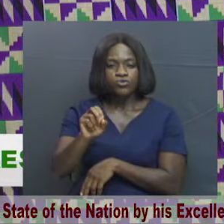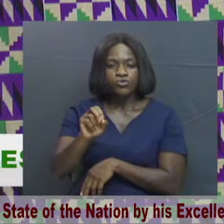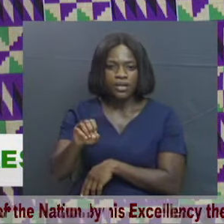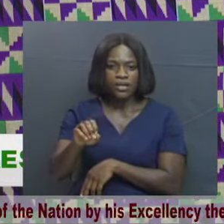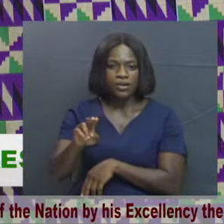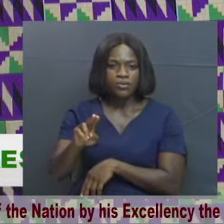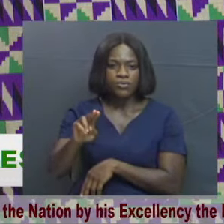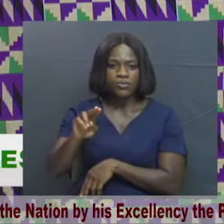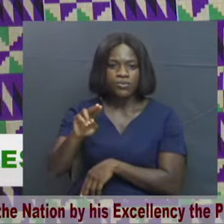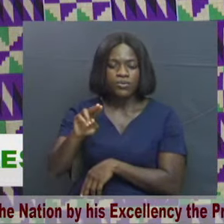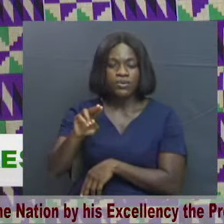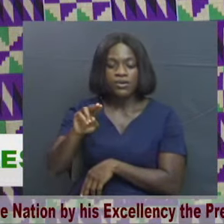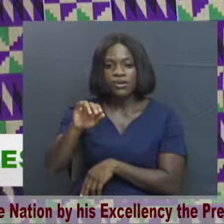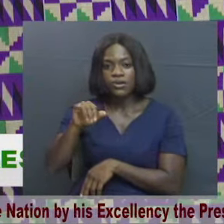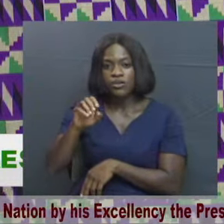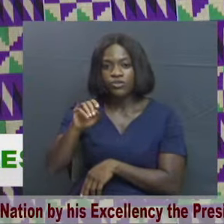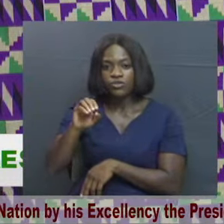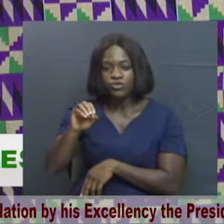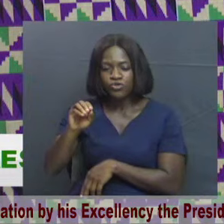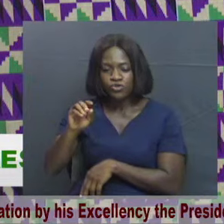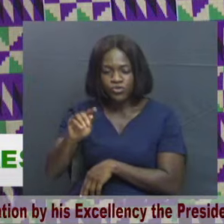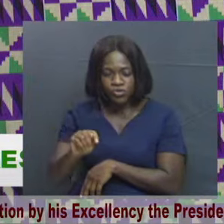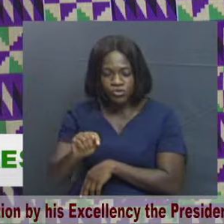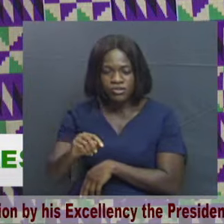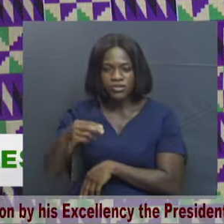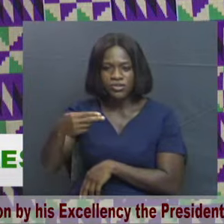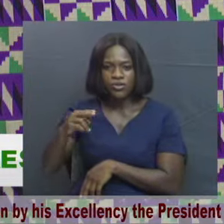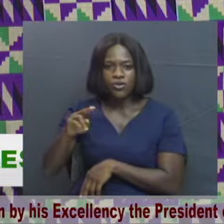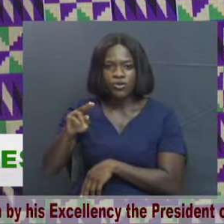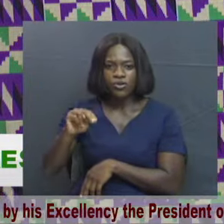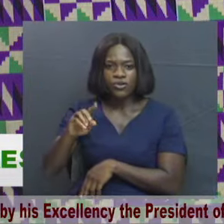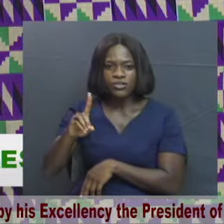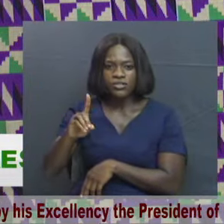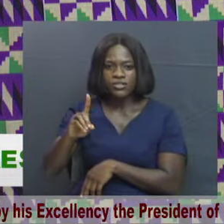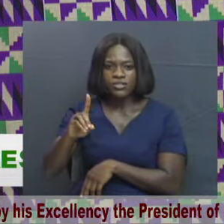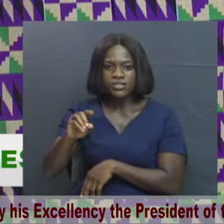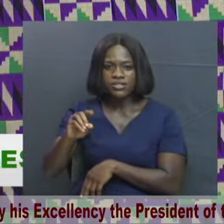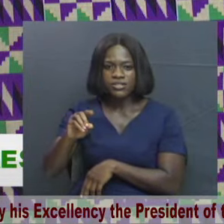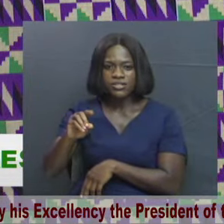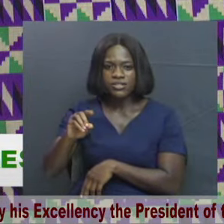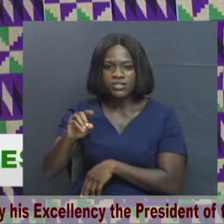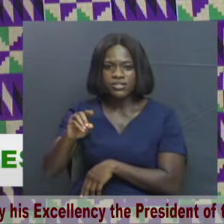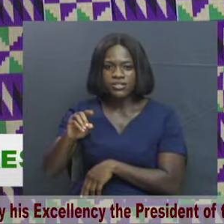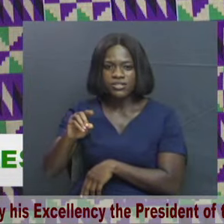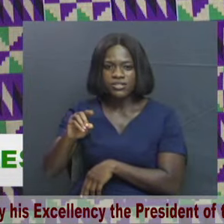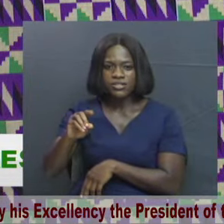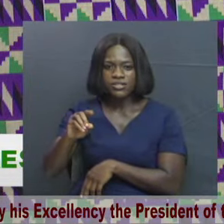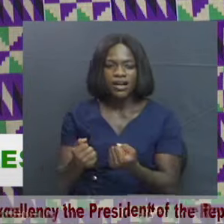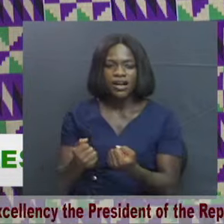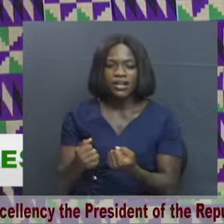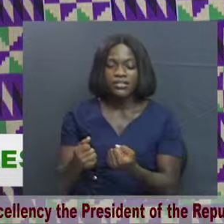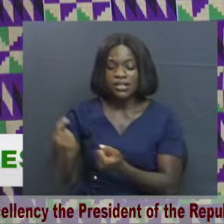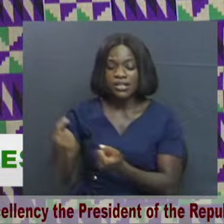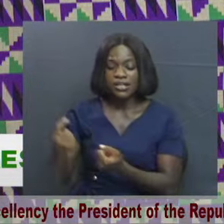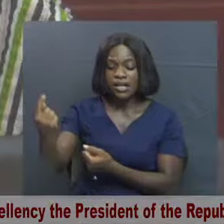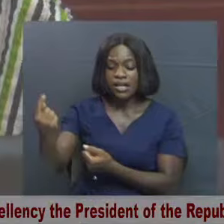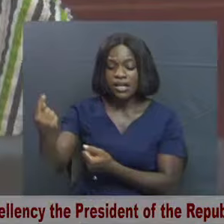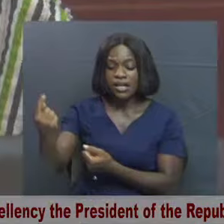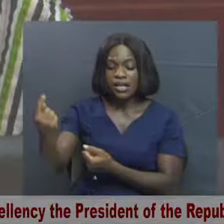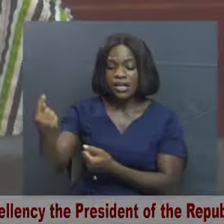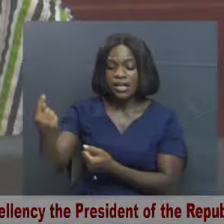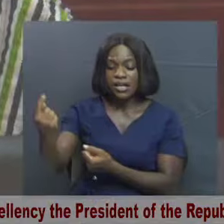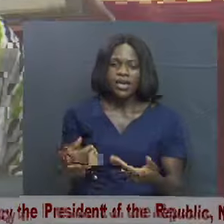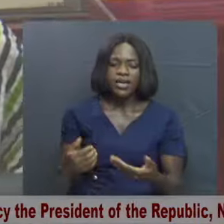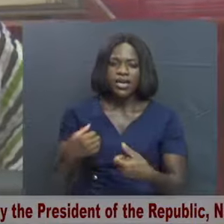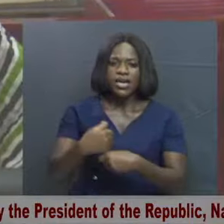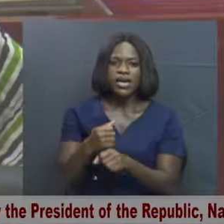Kia hyai Honda to set up assembly plans and produce a range of models